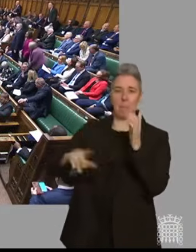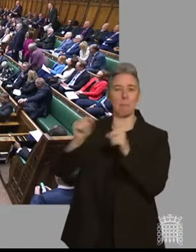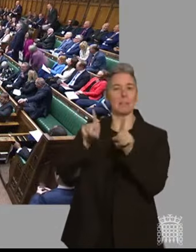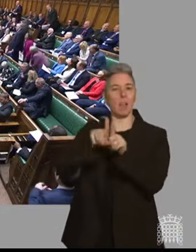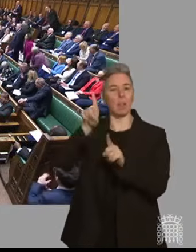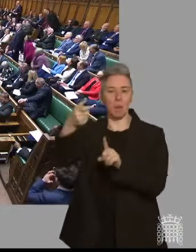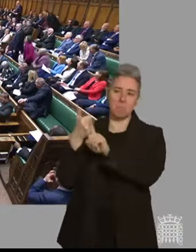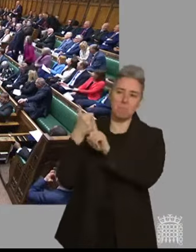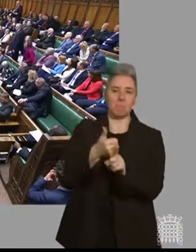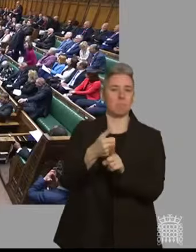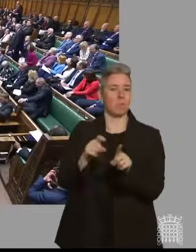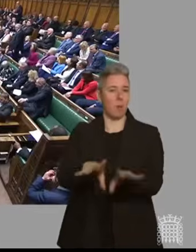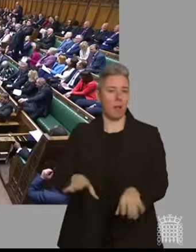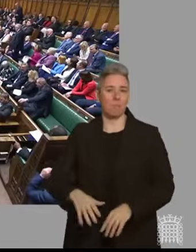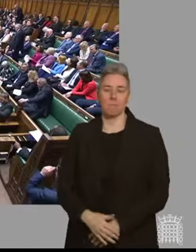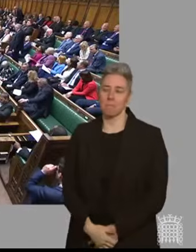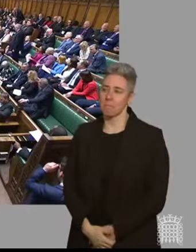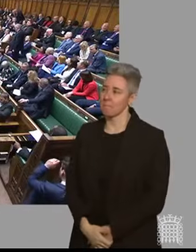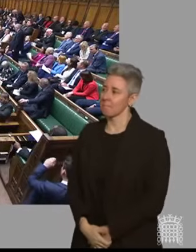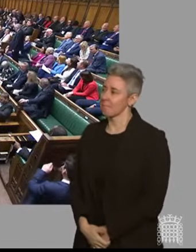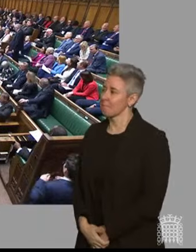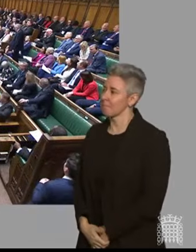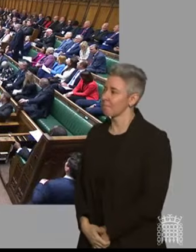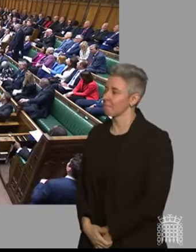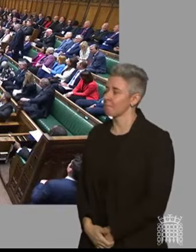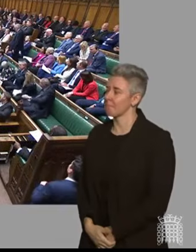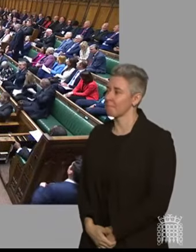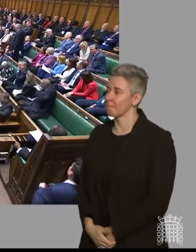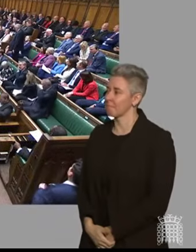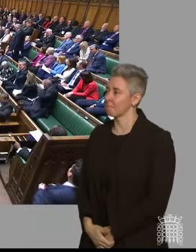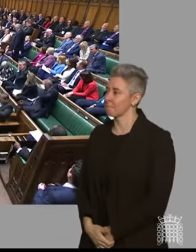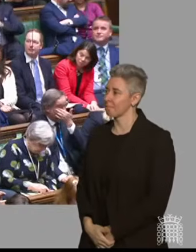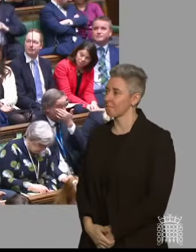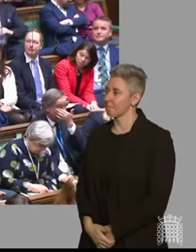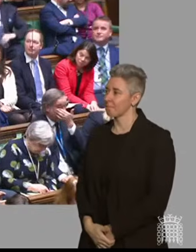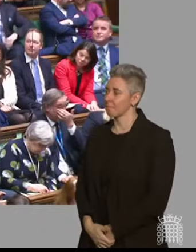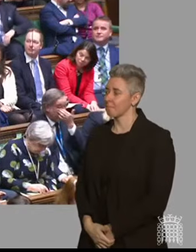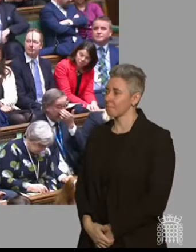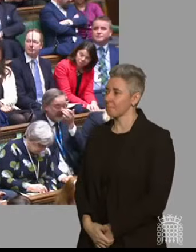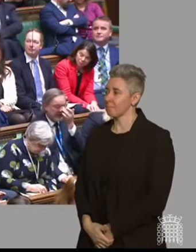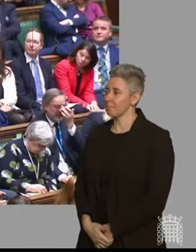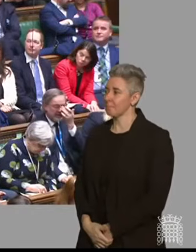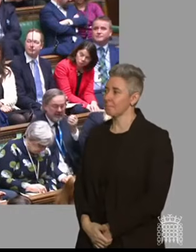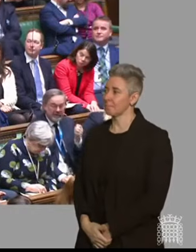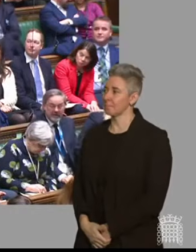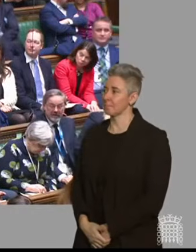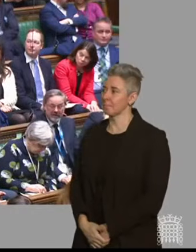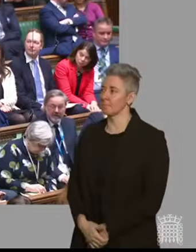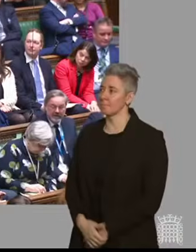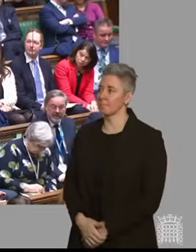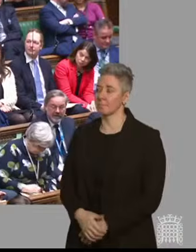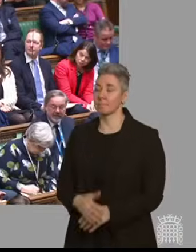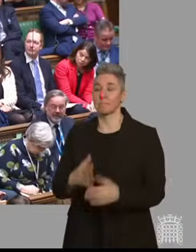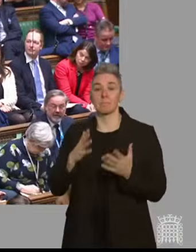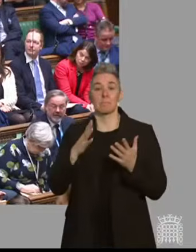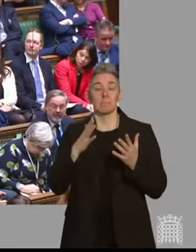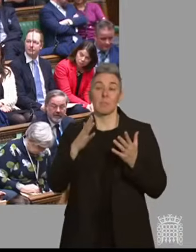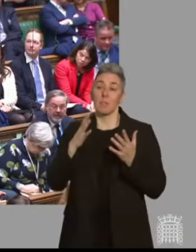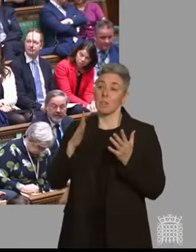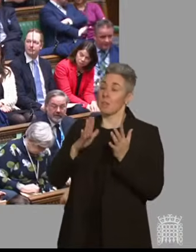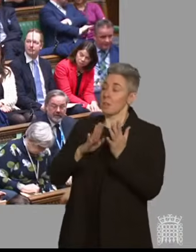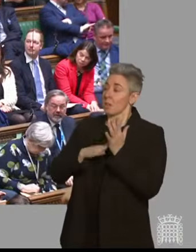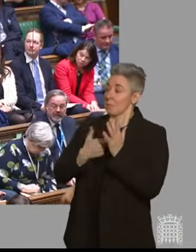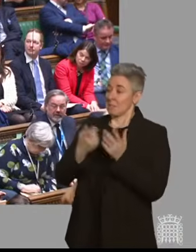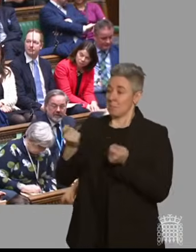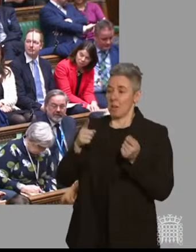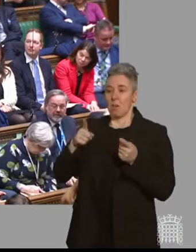the advent of the Cromarty Firth Green Freeport is most welcome. Mr. Speaker, I wonder what discussions the Prime Minister has had with the Scottish